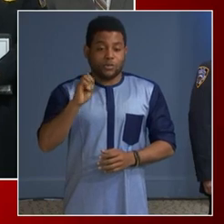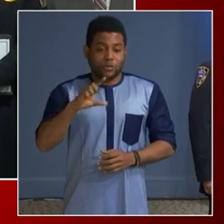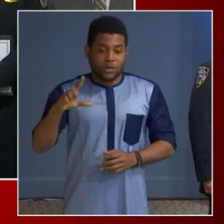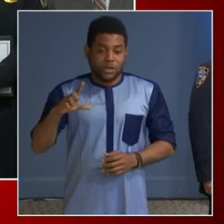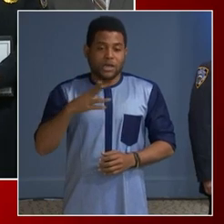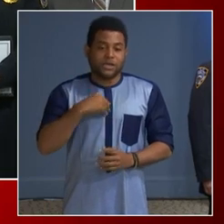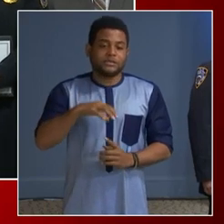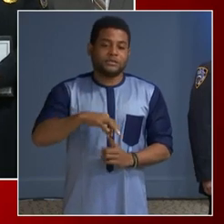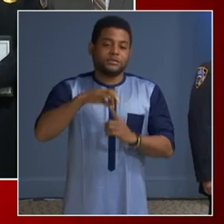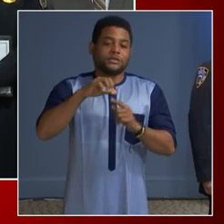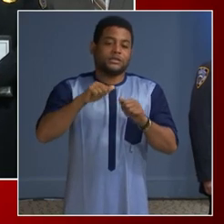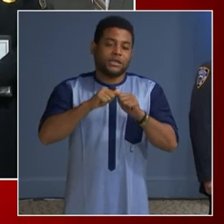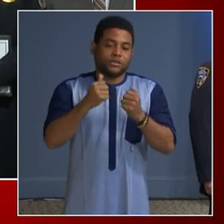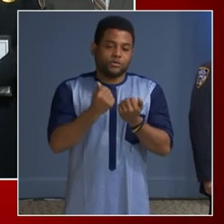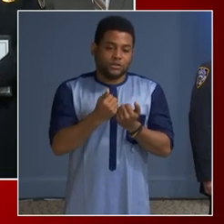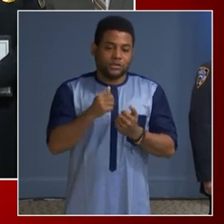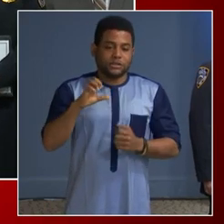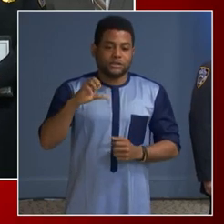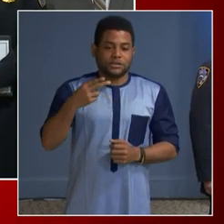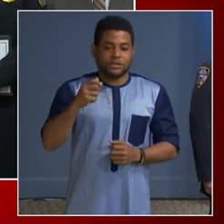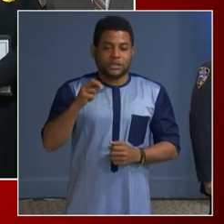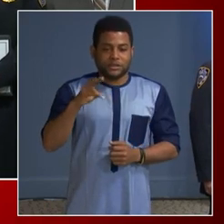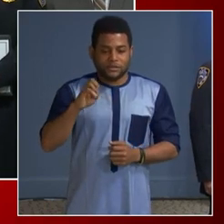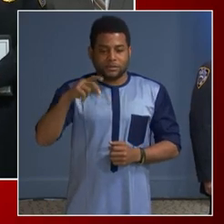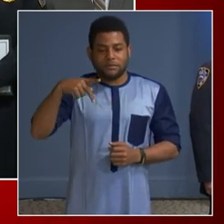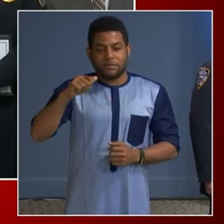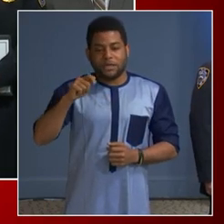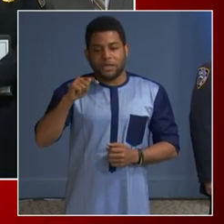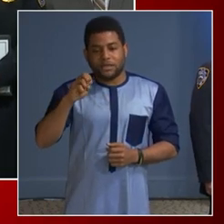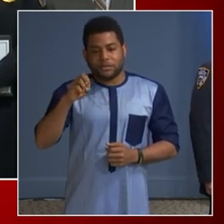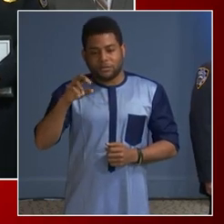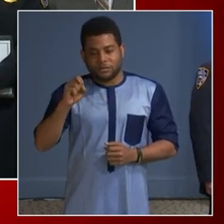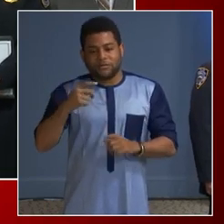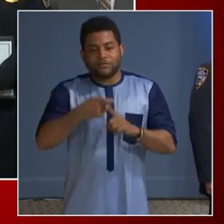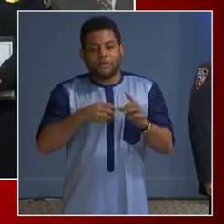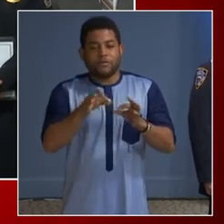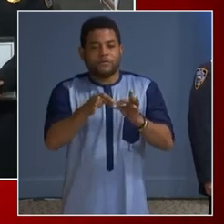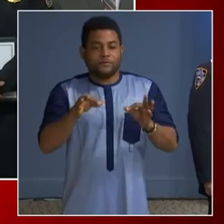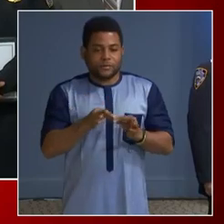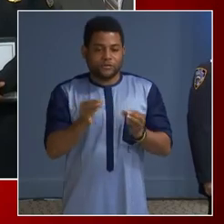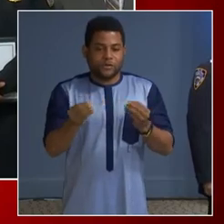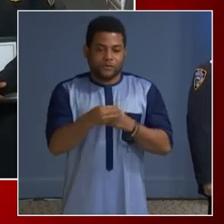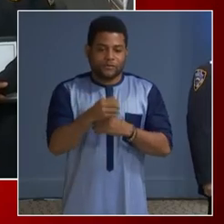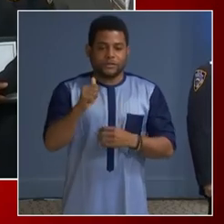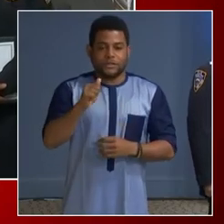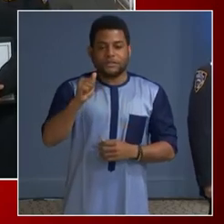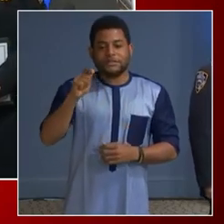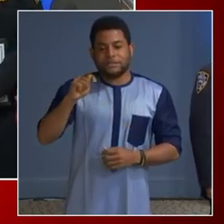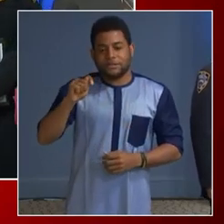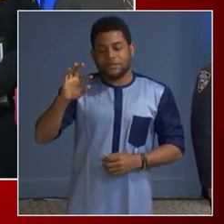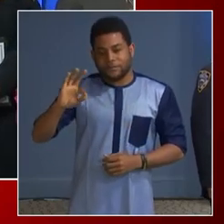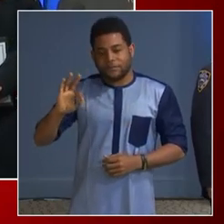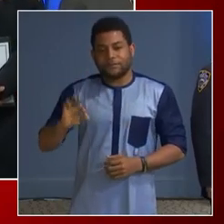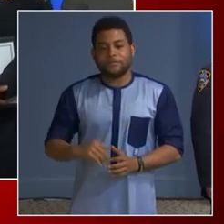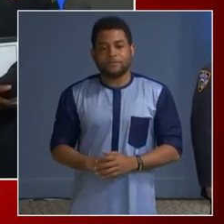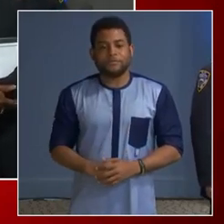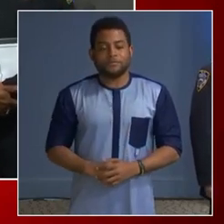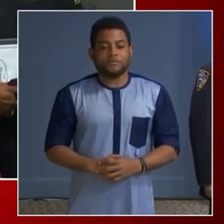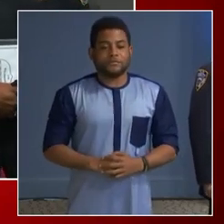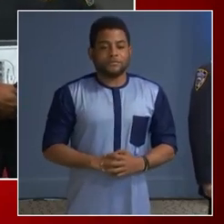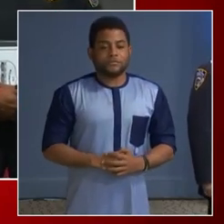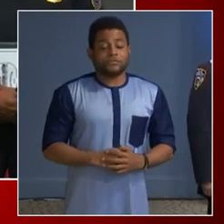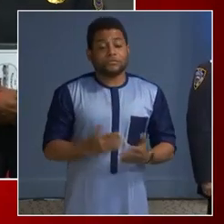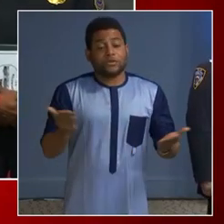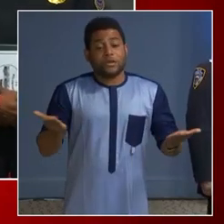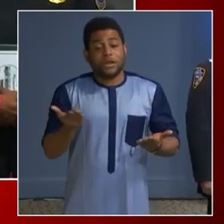Director of the Washington Field Office for the ATF. We are in the John A. Wilson